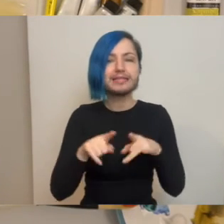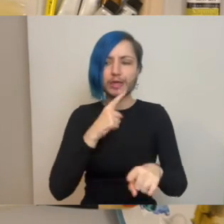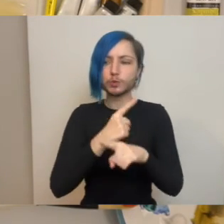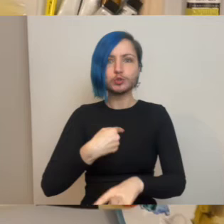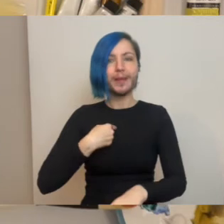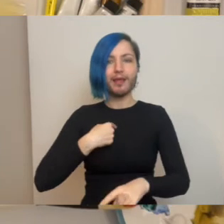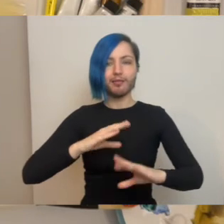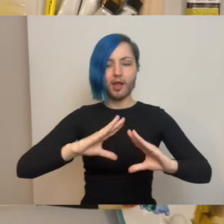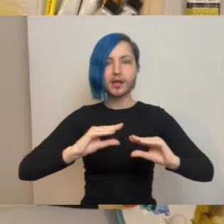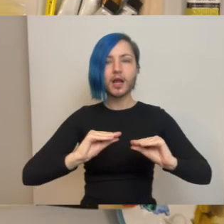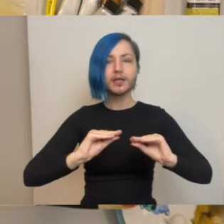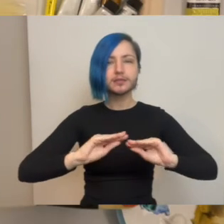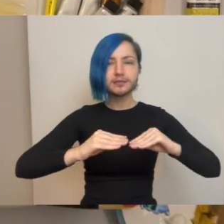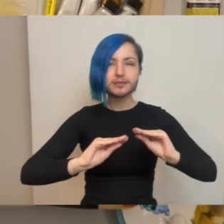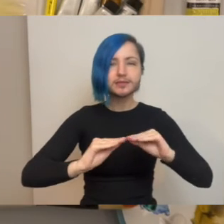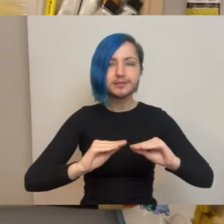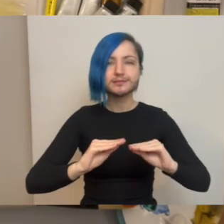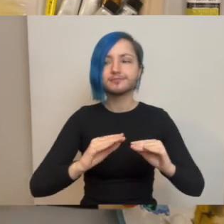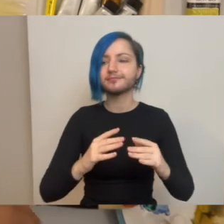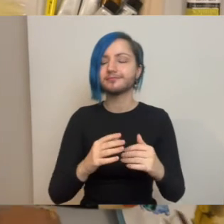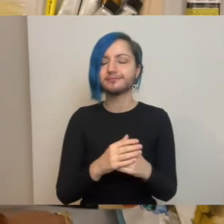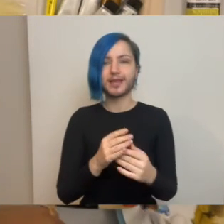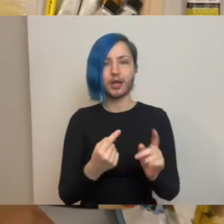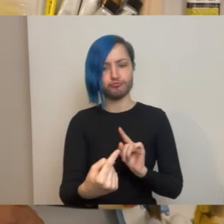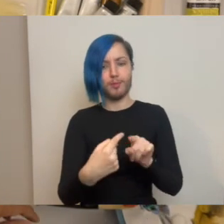That's the other thing I love about tracing paper. It has a little crackle.